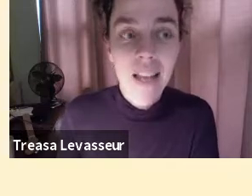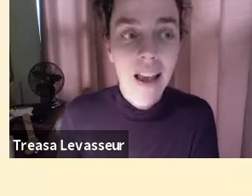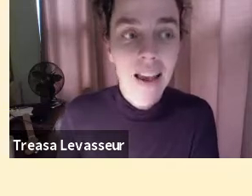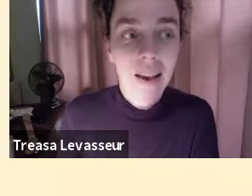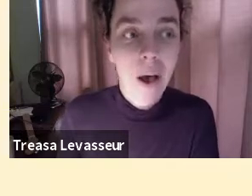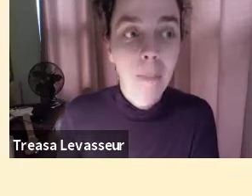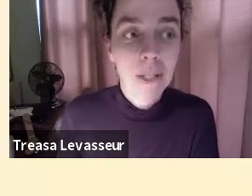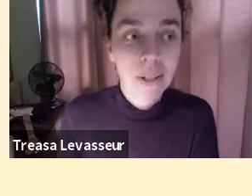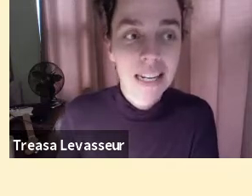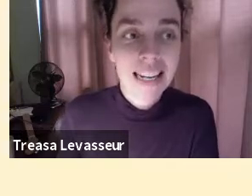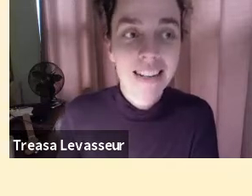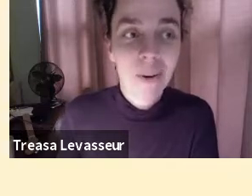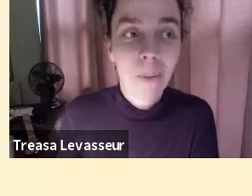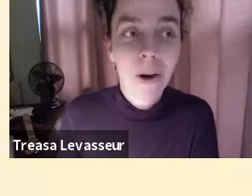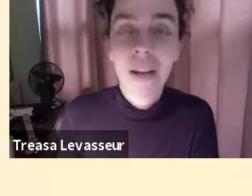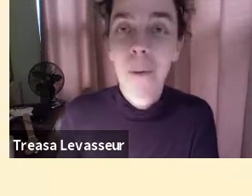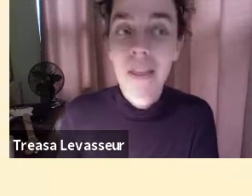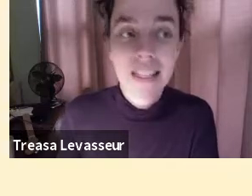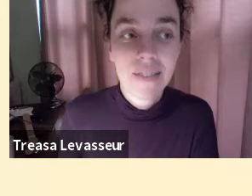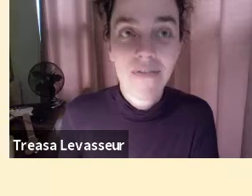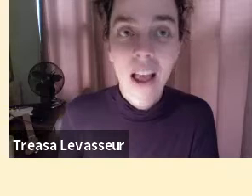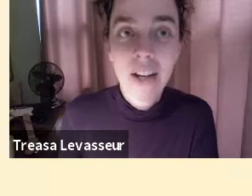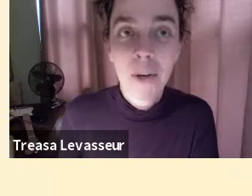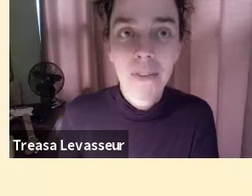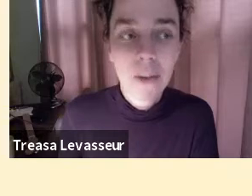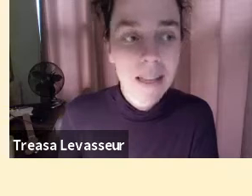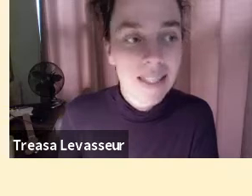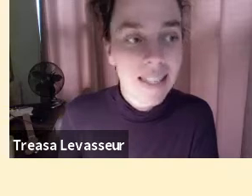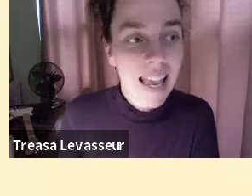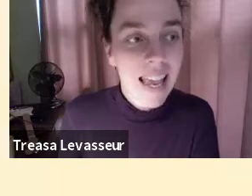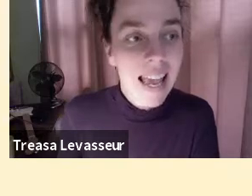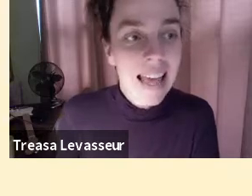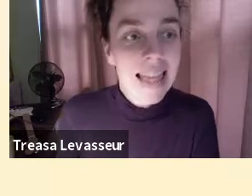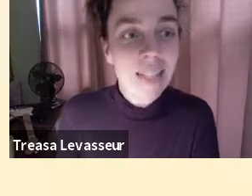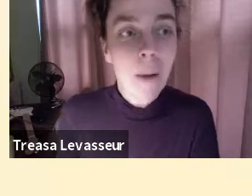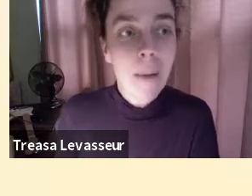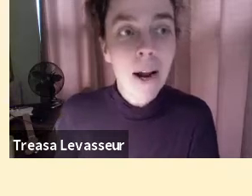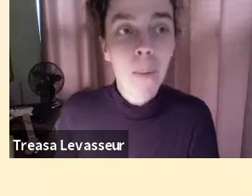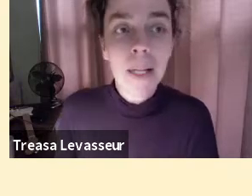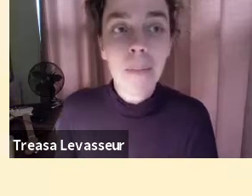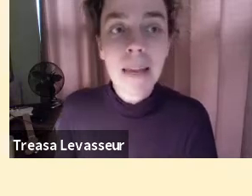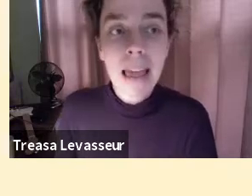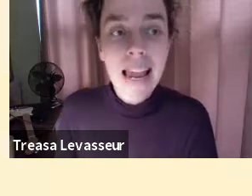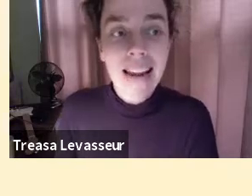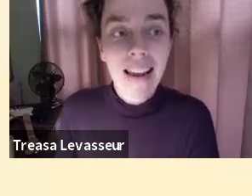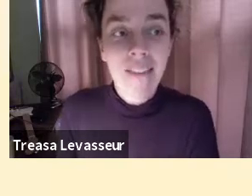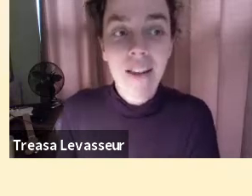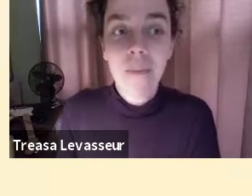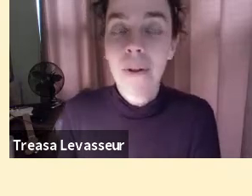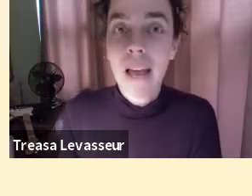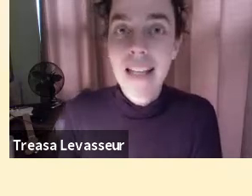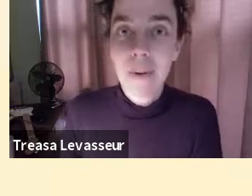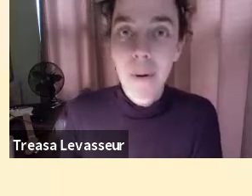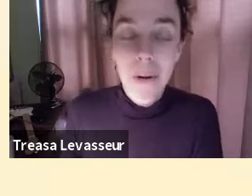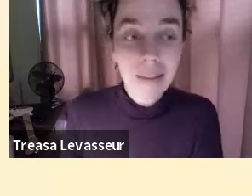and opportunity to work with this fine group of humans. This webinar will be made